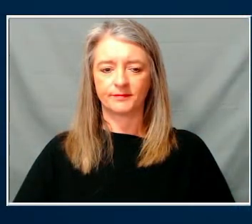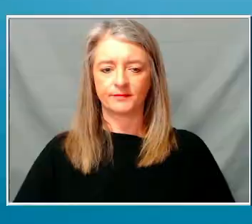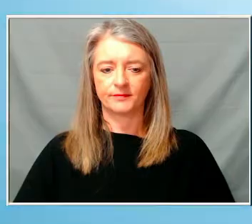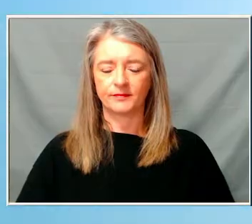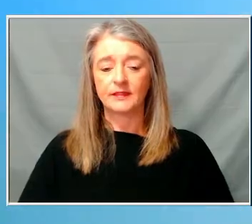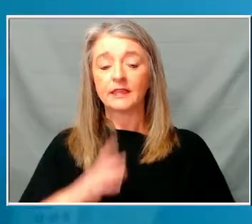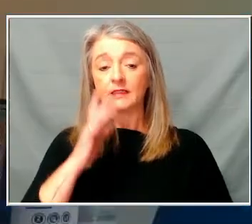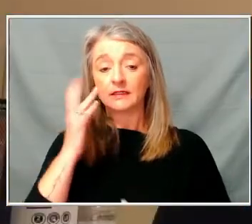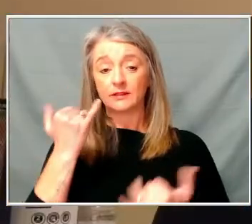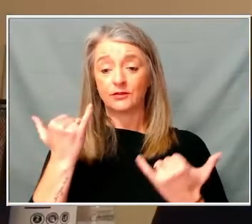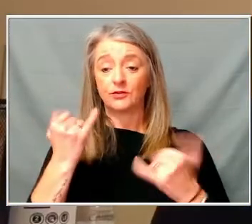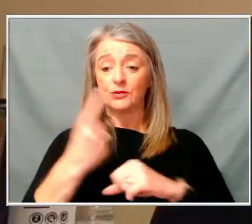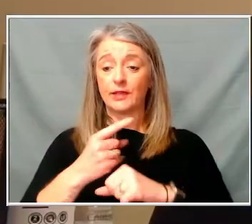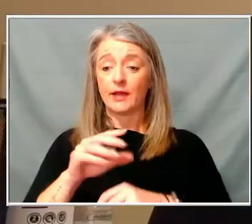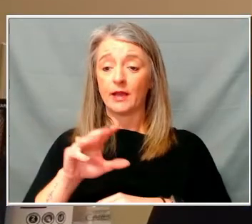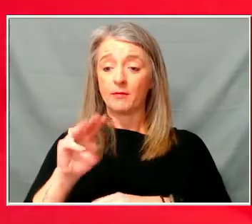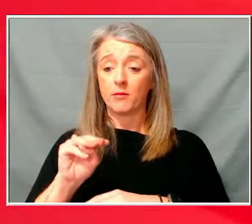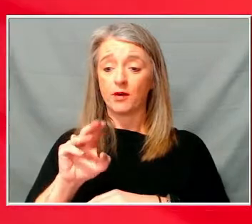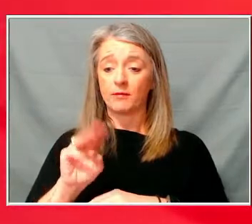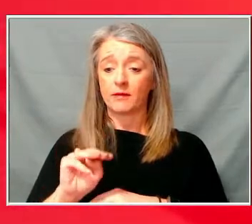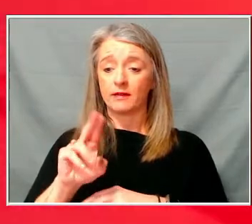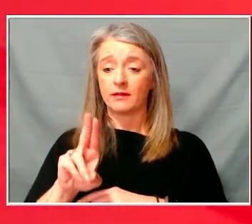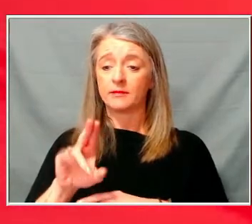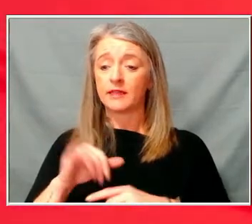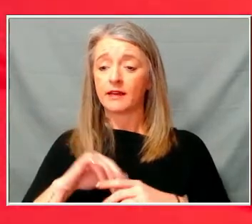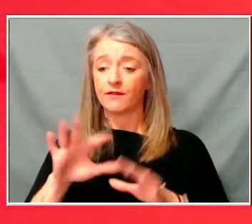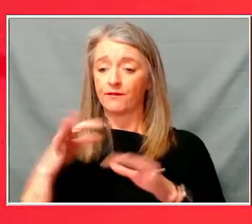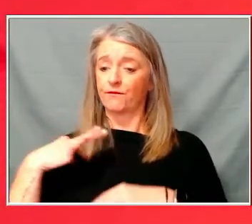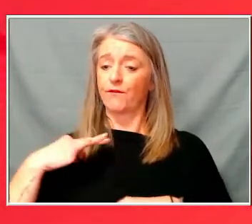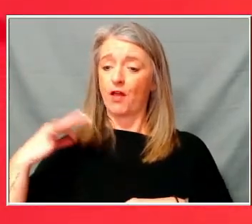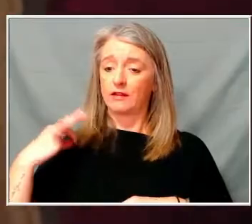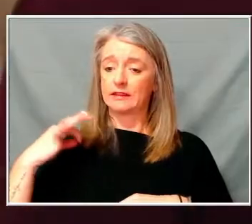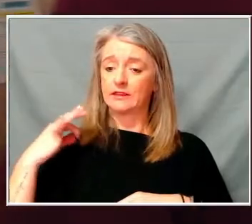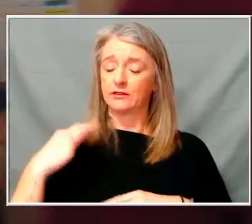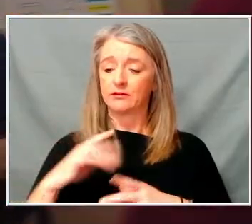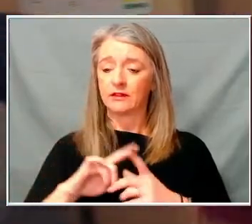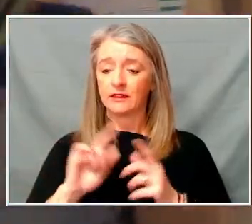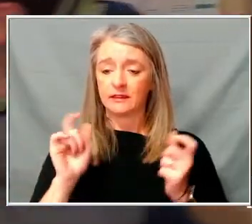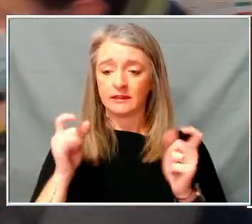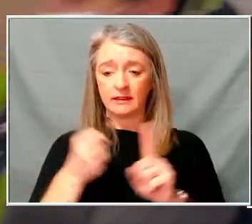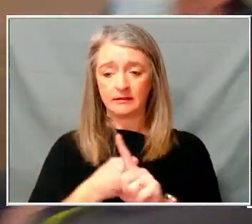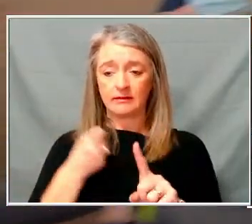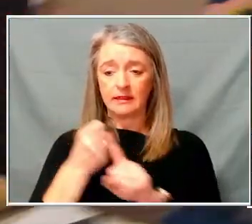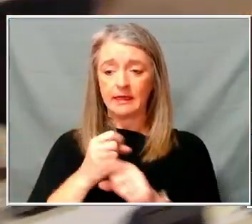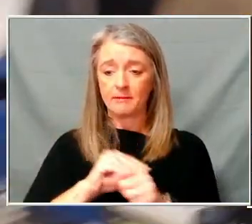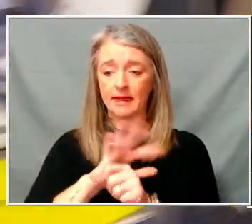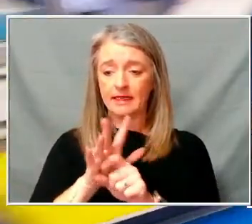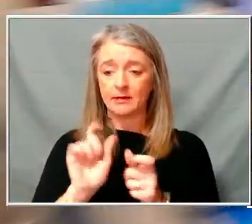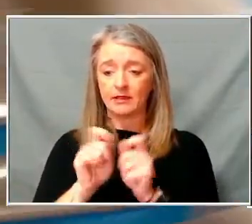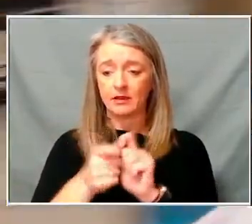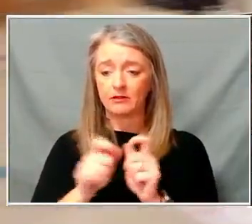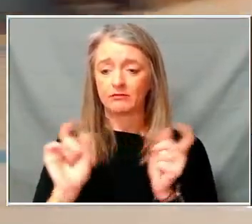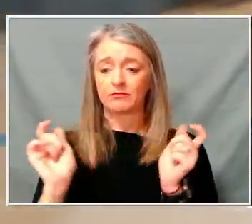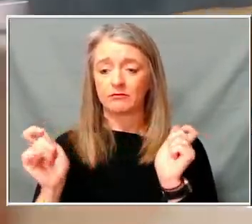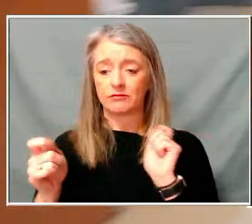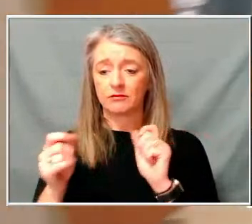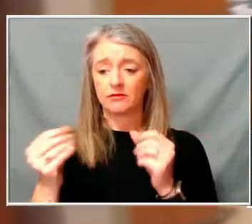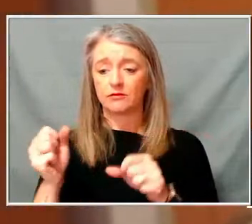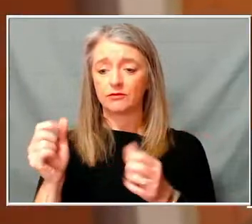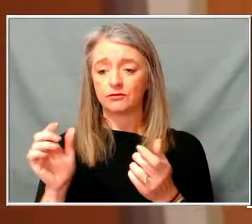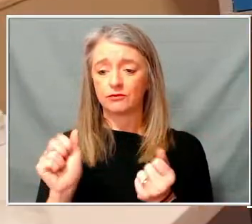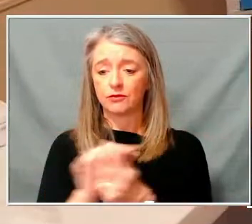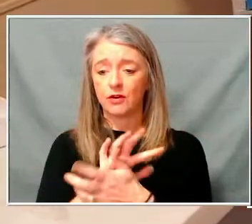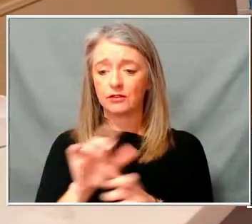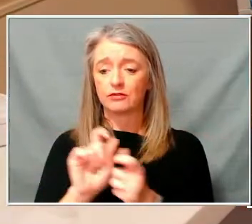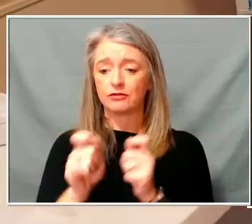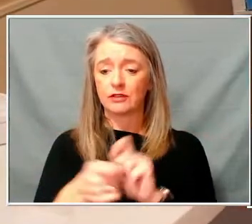Coming up on today's morning medical update, volunteerism, like most things, took a major hit during the pandemic. We'll share the 3 factors that contributed